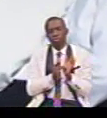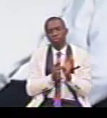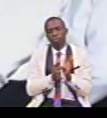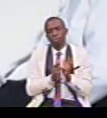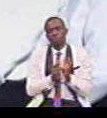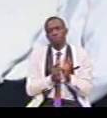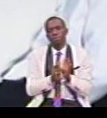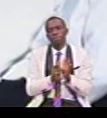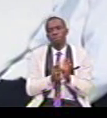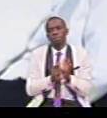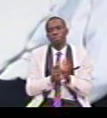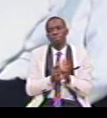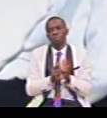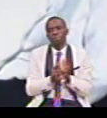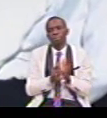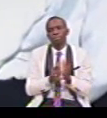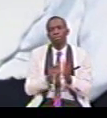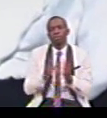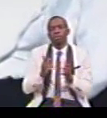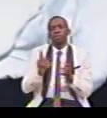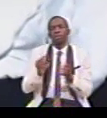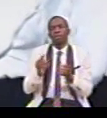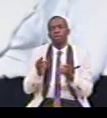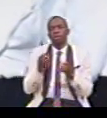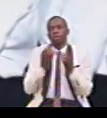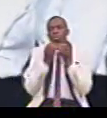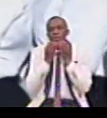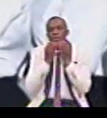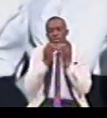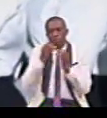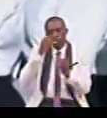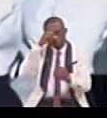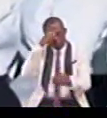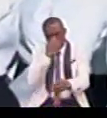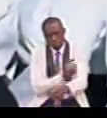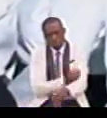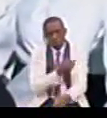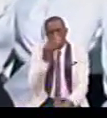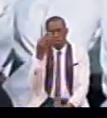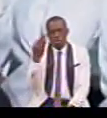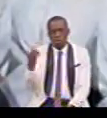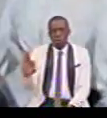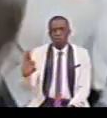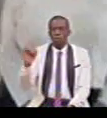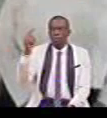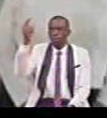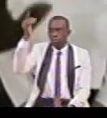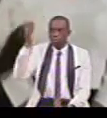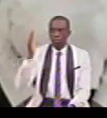precious son of God is